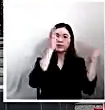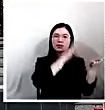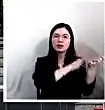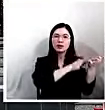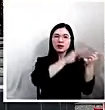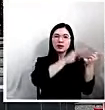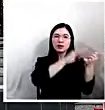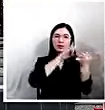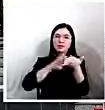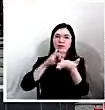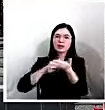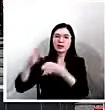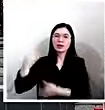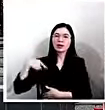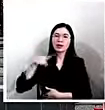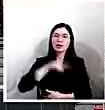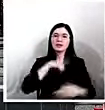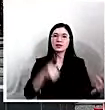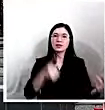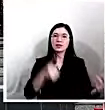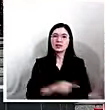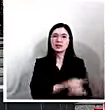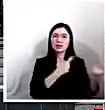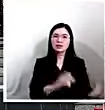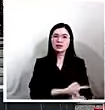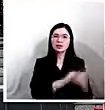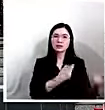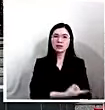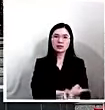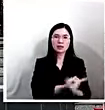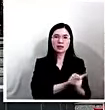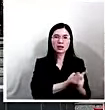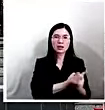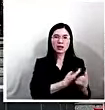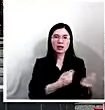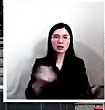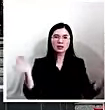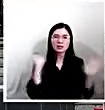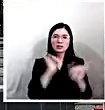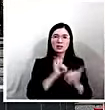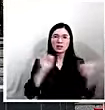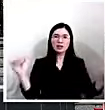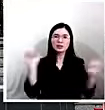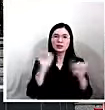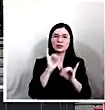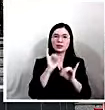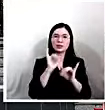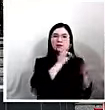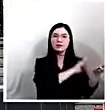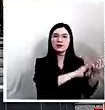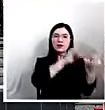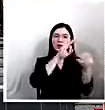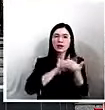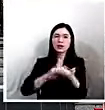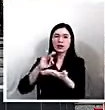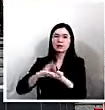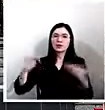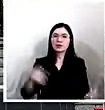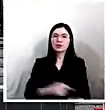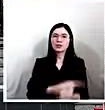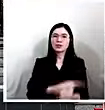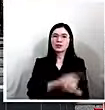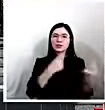bread, and forgive us our trespasses, as we forgive those